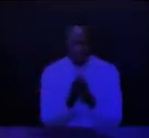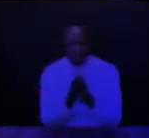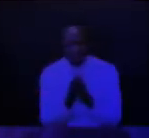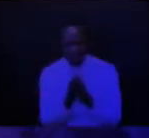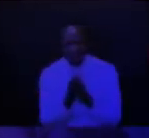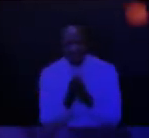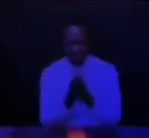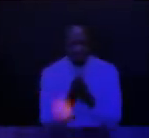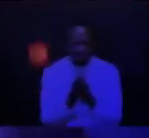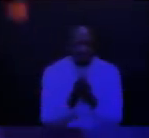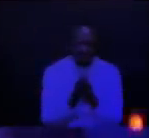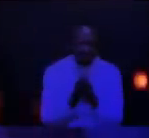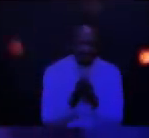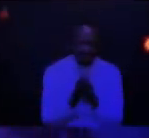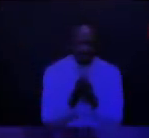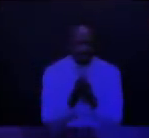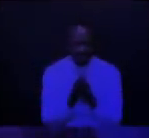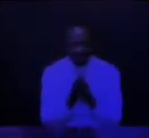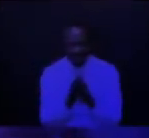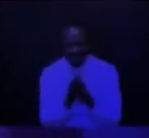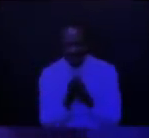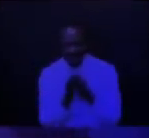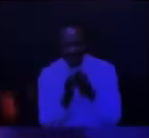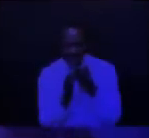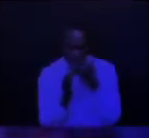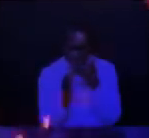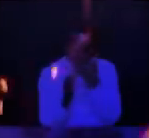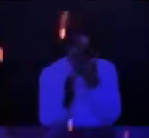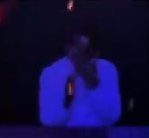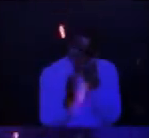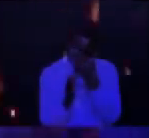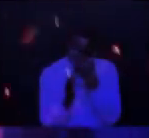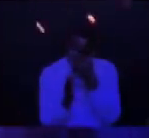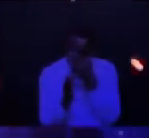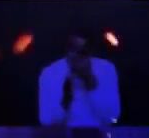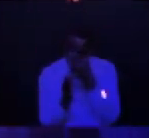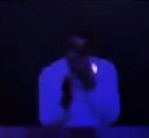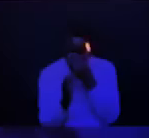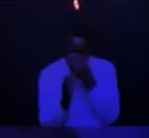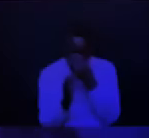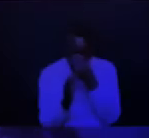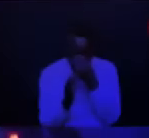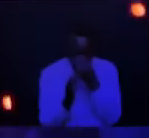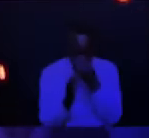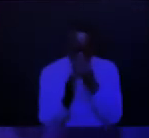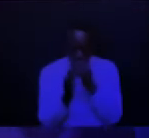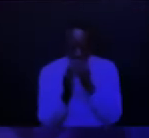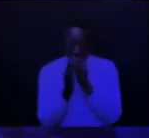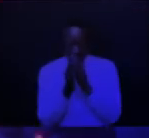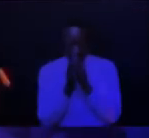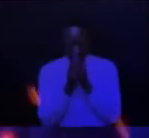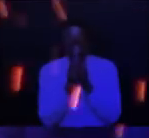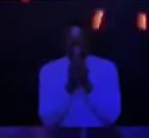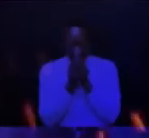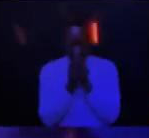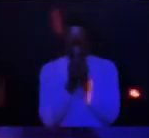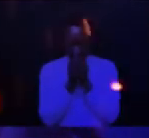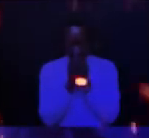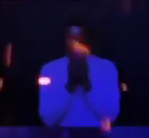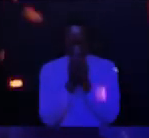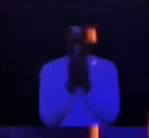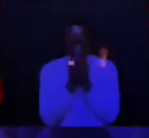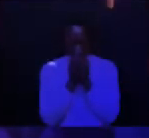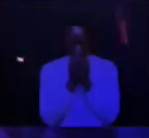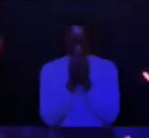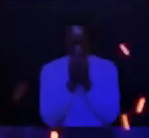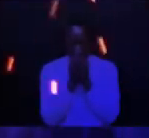oh God, help us to be a blessing. Help us to be a blessing. Help us to be a blessing. May we work for our people in the